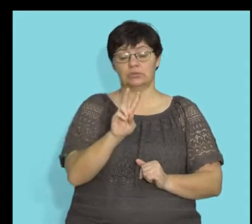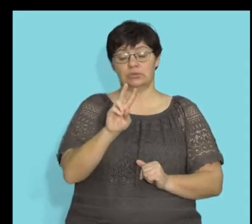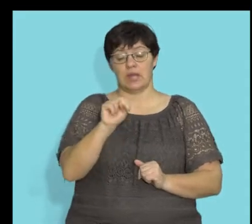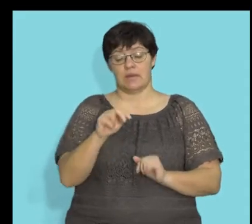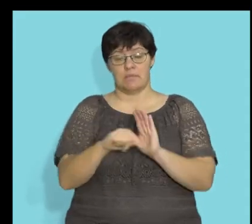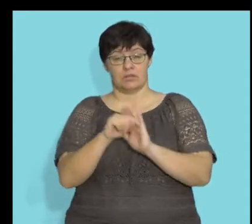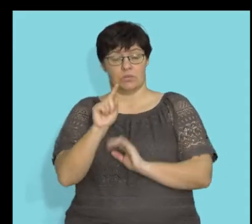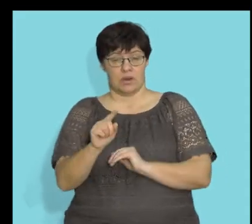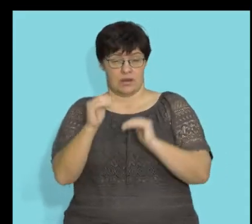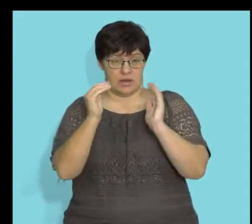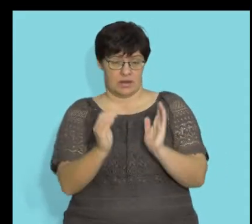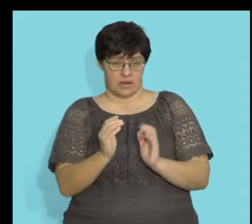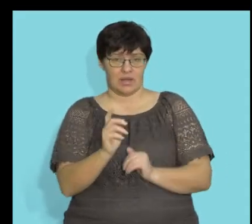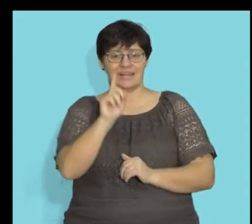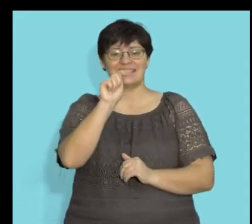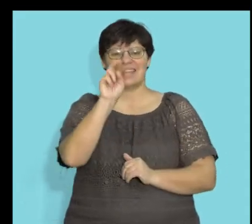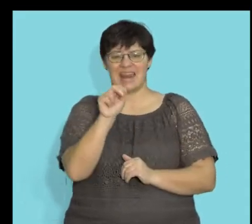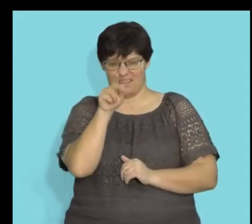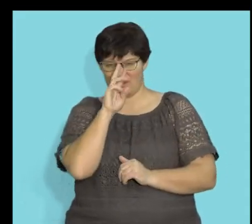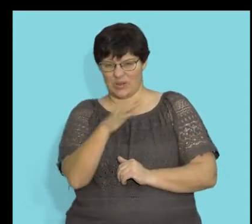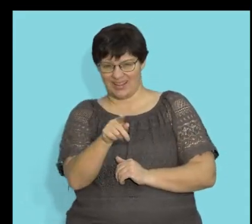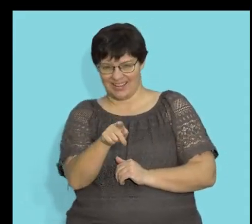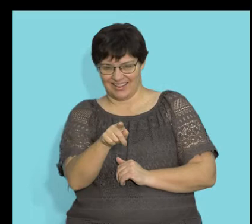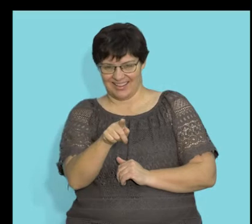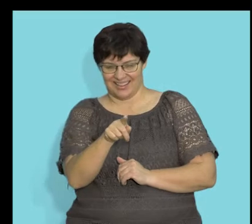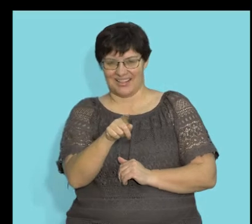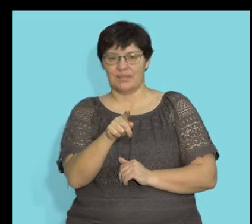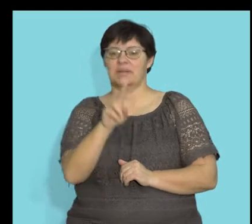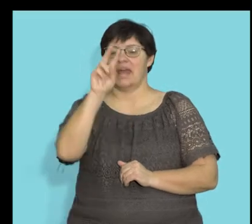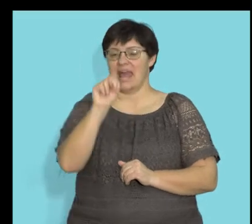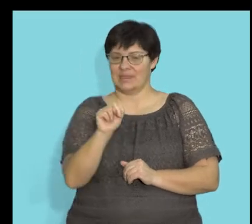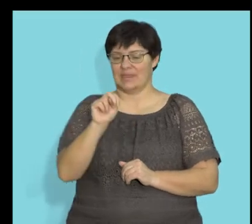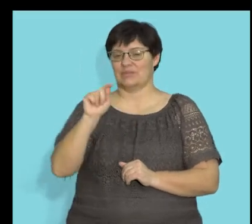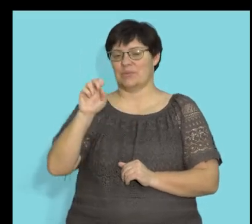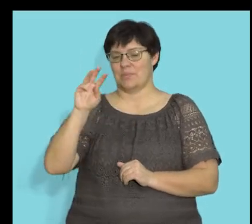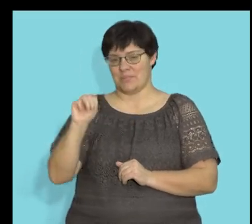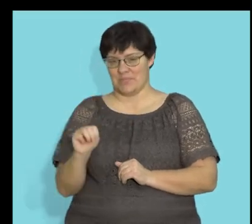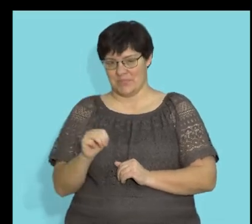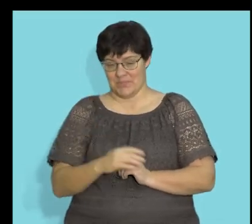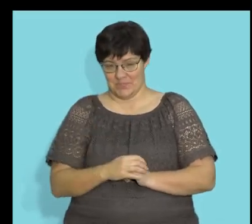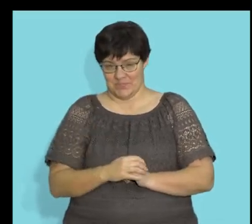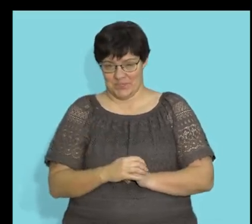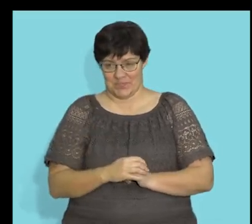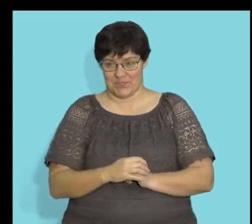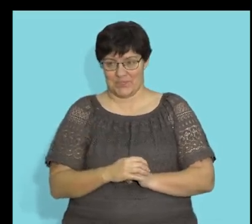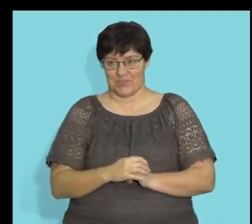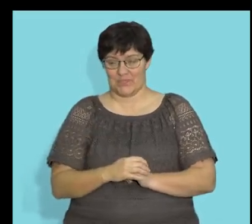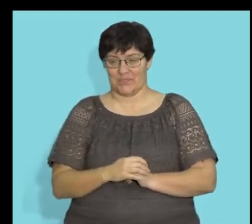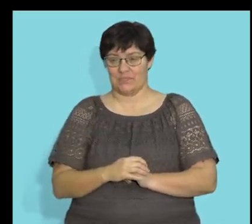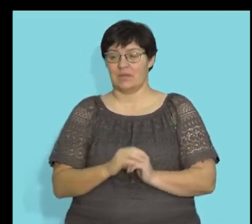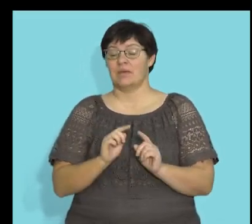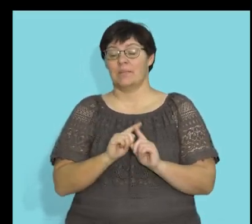this 2n minus 1 is my Tn. So this is my nth term for the